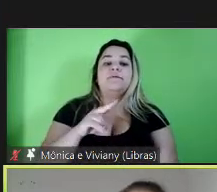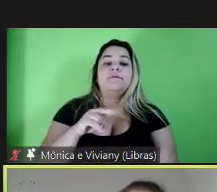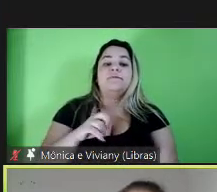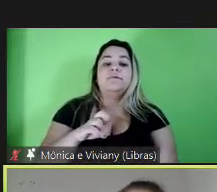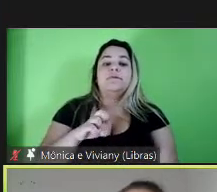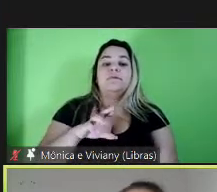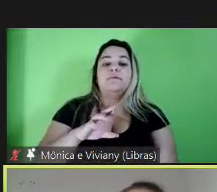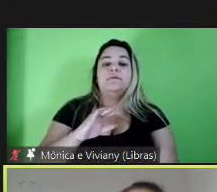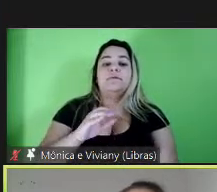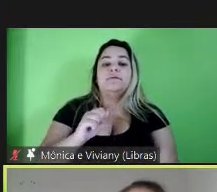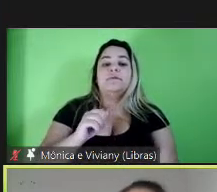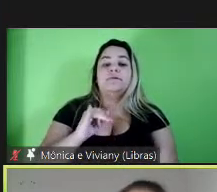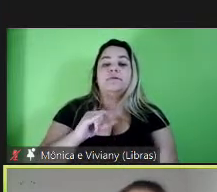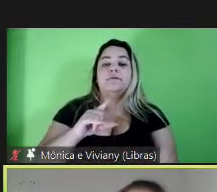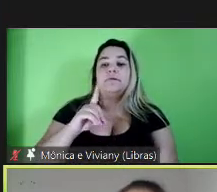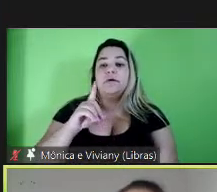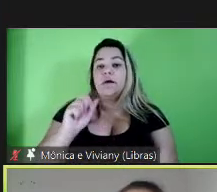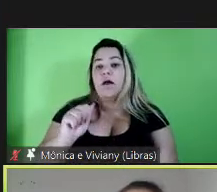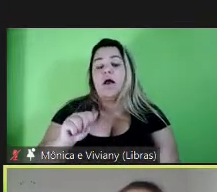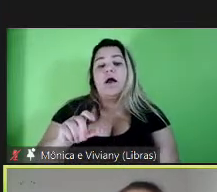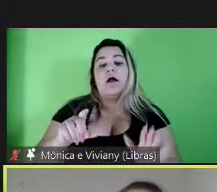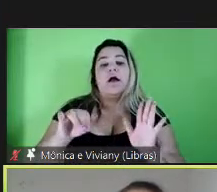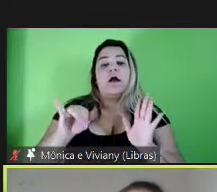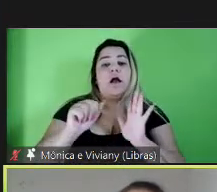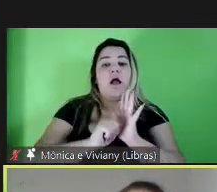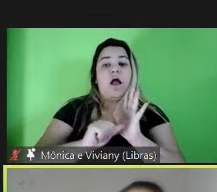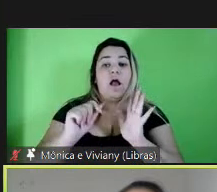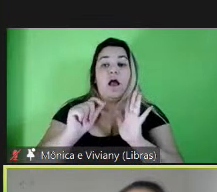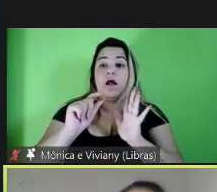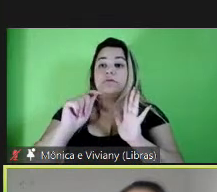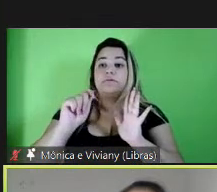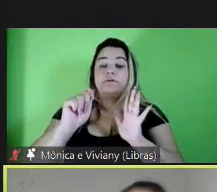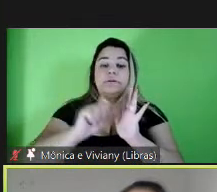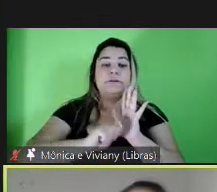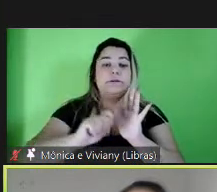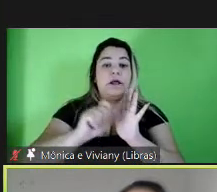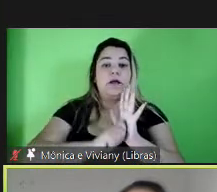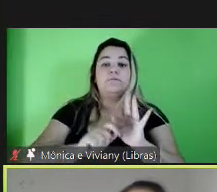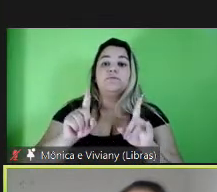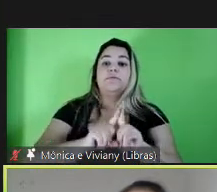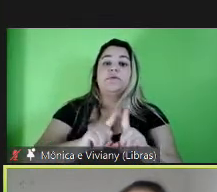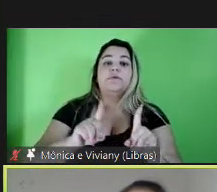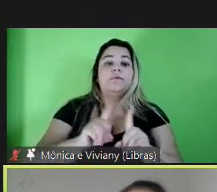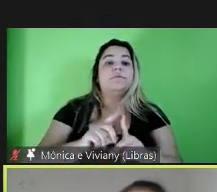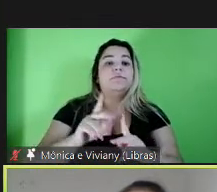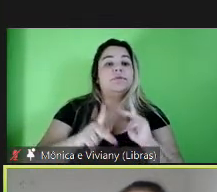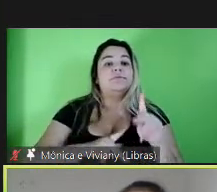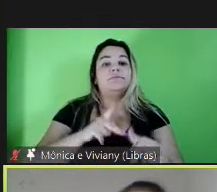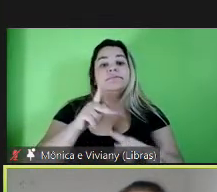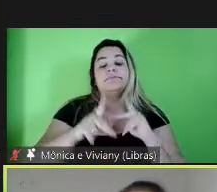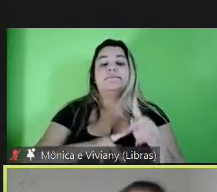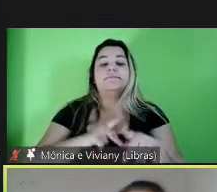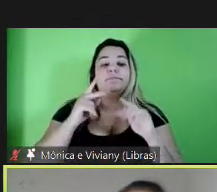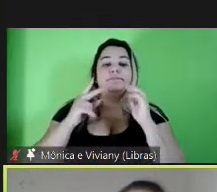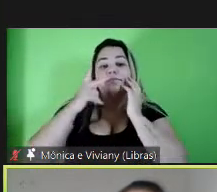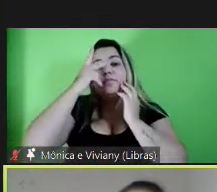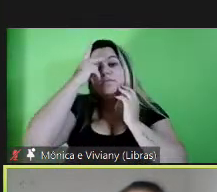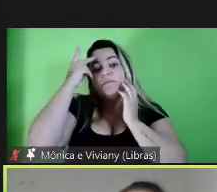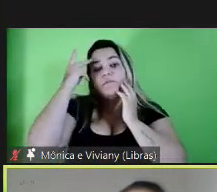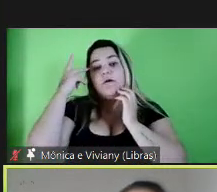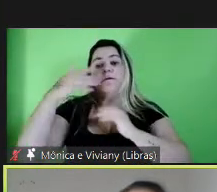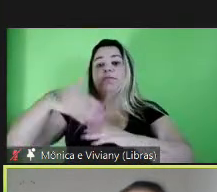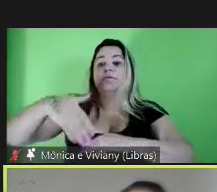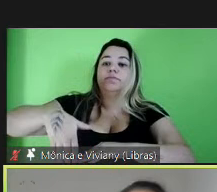obesity environment where you can have vulnerability, drug trafficking, irregular population. It's like a population